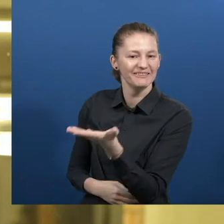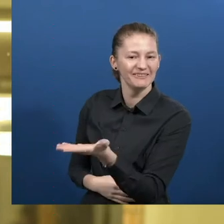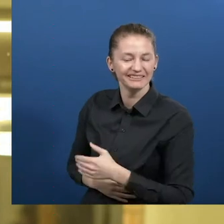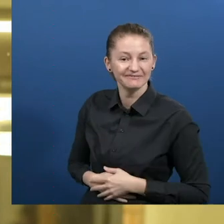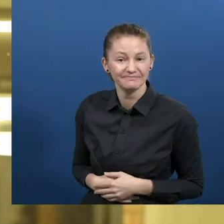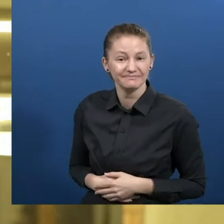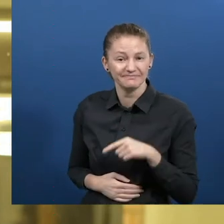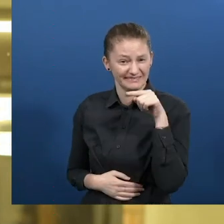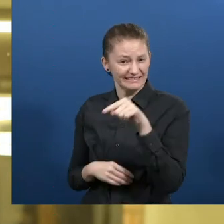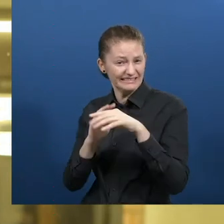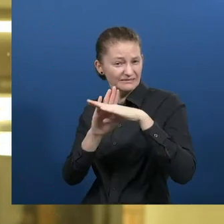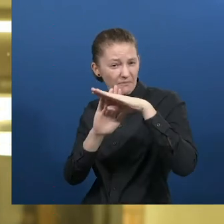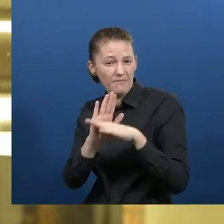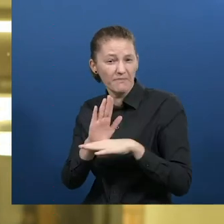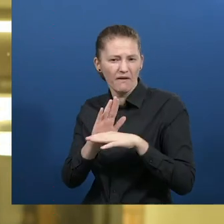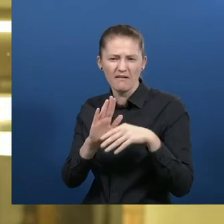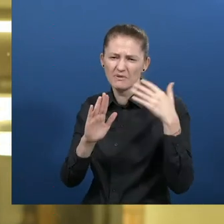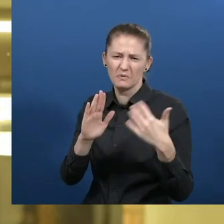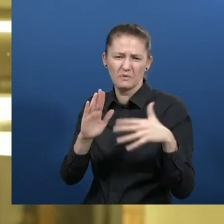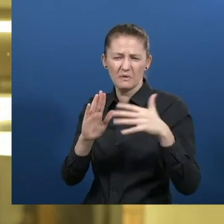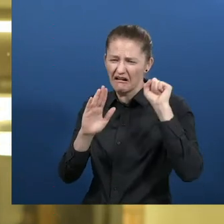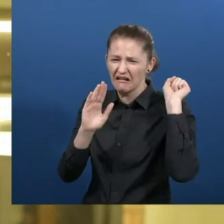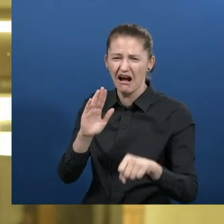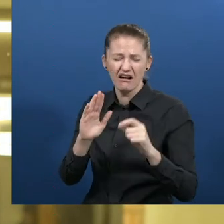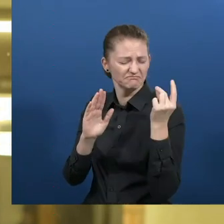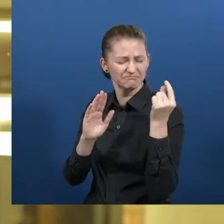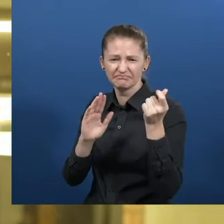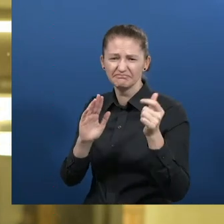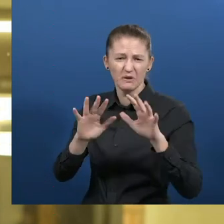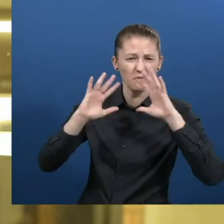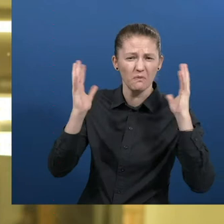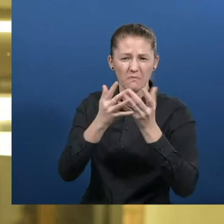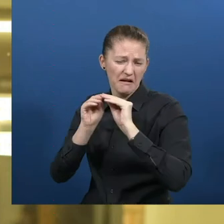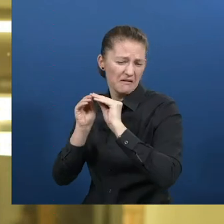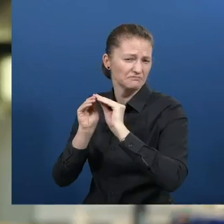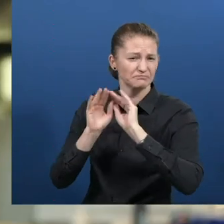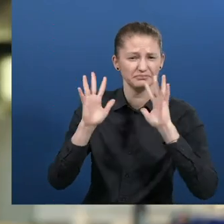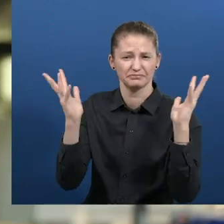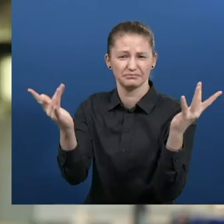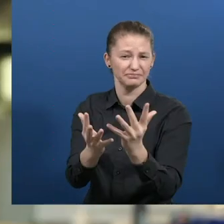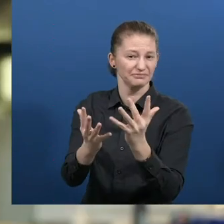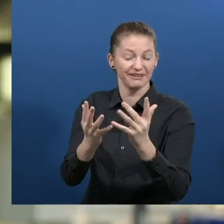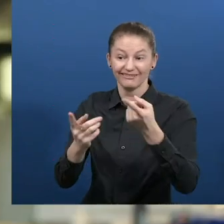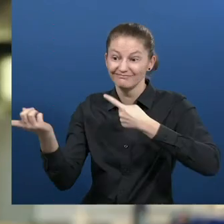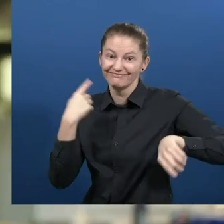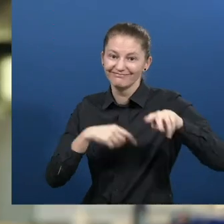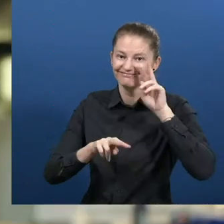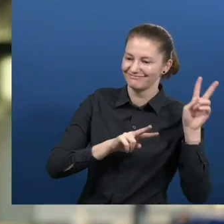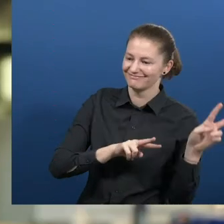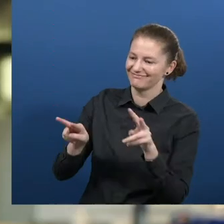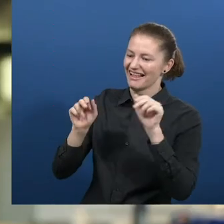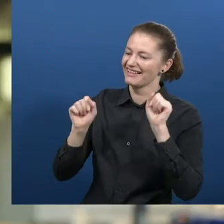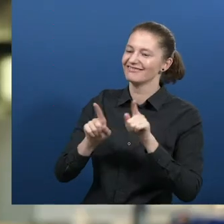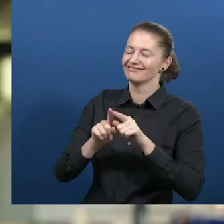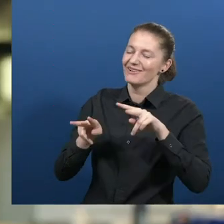Zero Project Impact Transfer Program as a global accelerator program for us. If I could sum up the program in